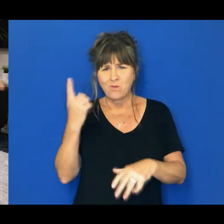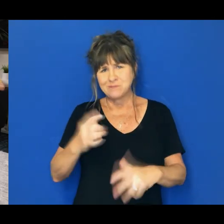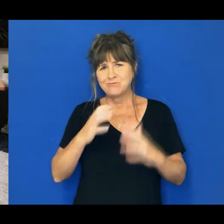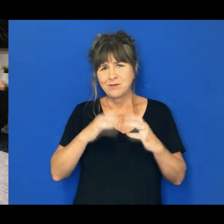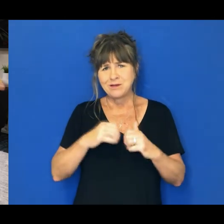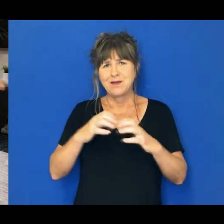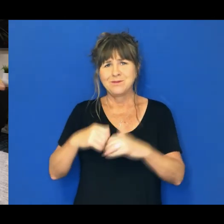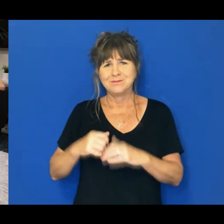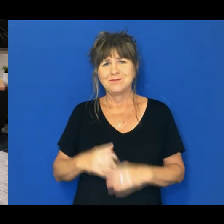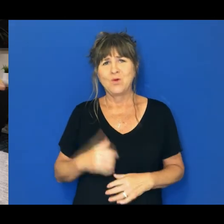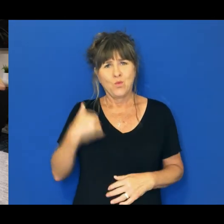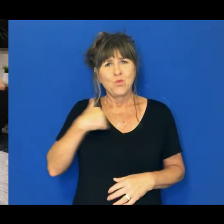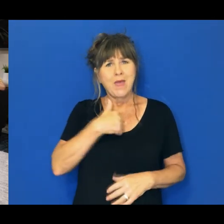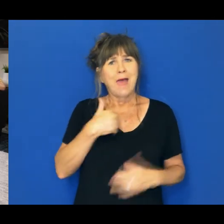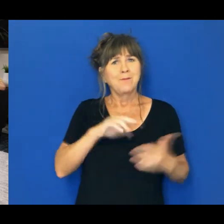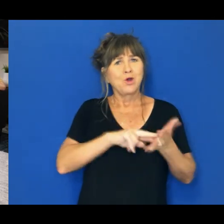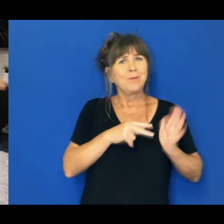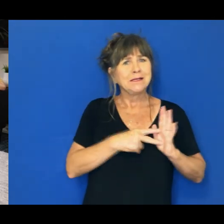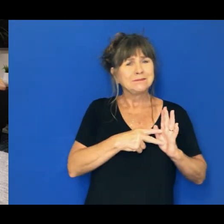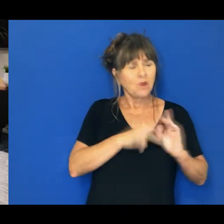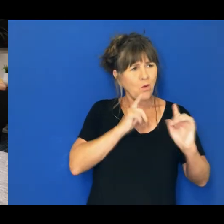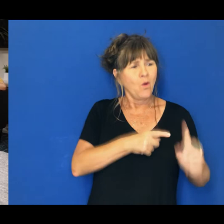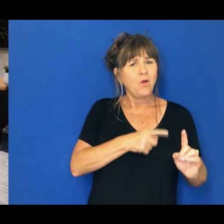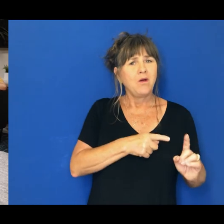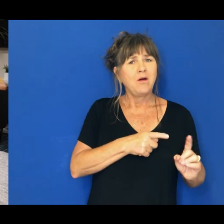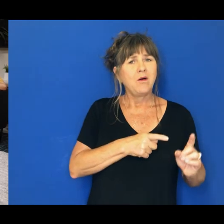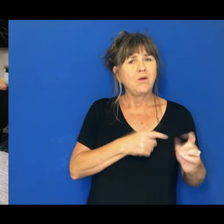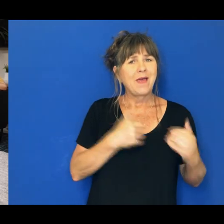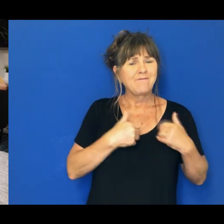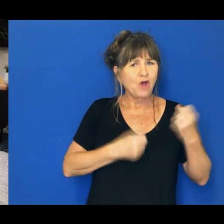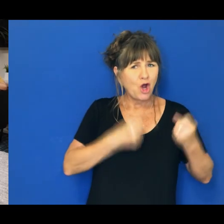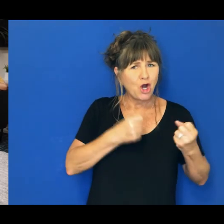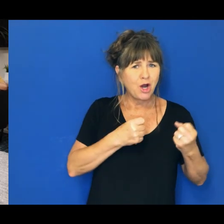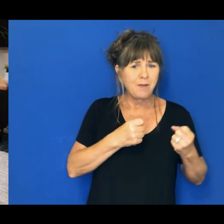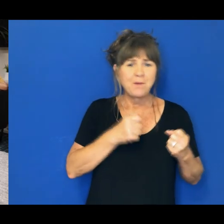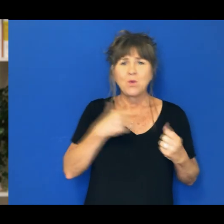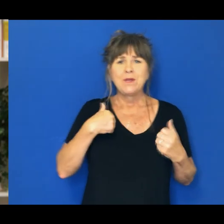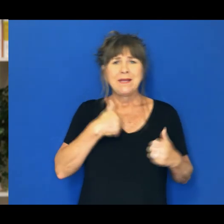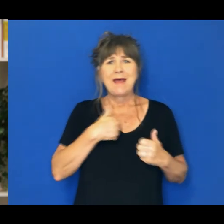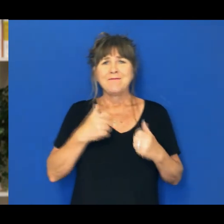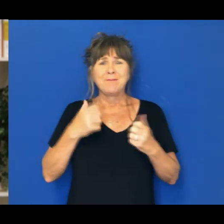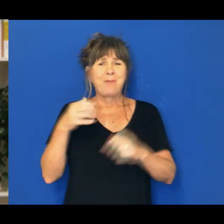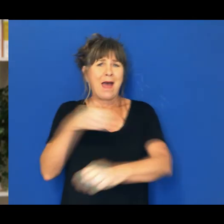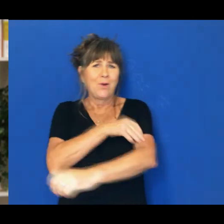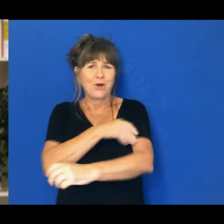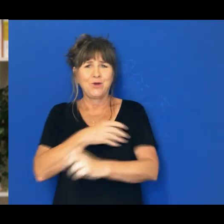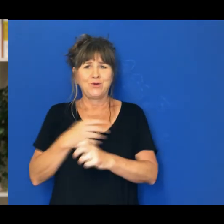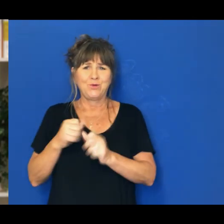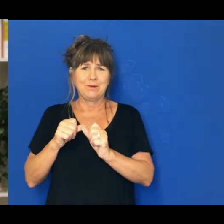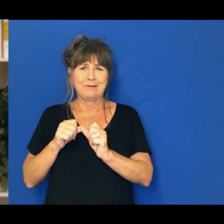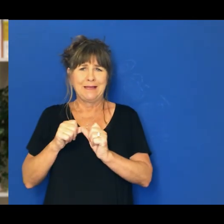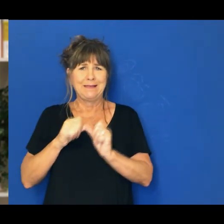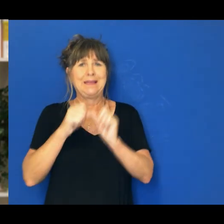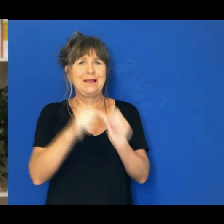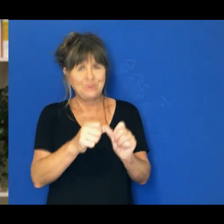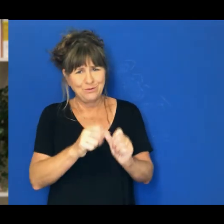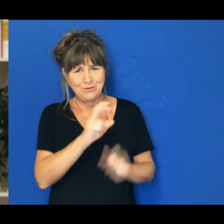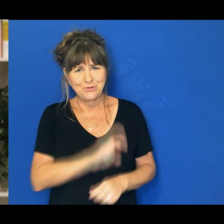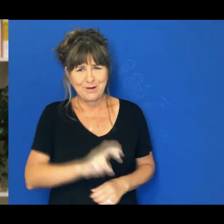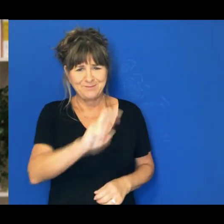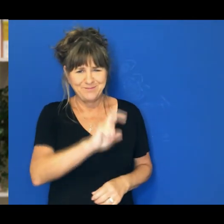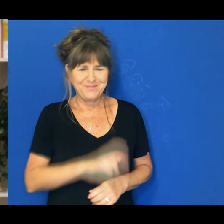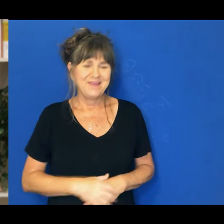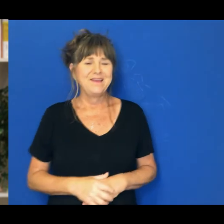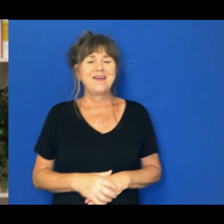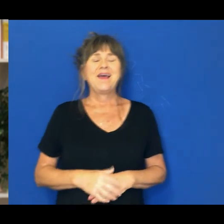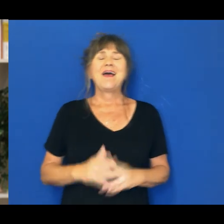down, right? We had purpose, we had the vehicle, but we didn't have the power to make the 10, 11-hour drive. And so